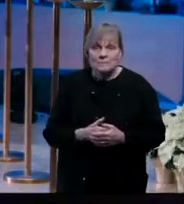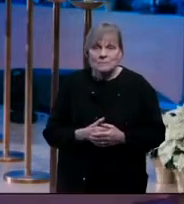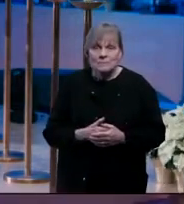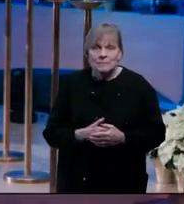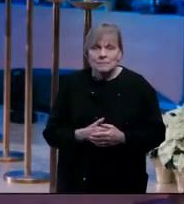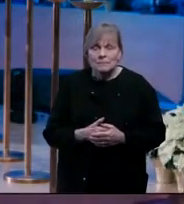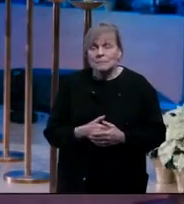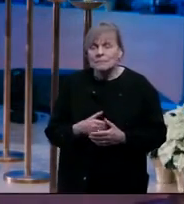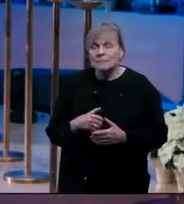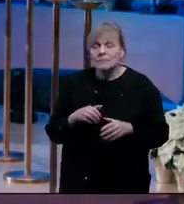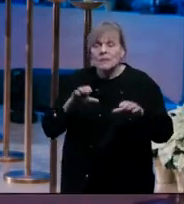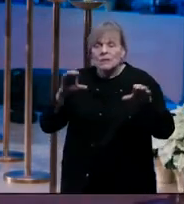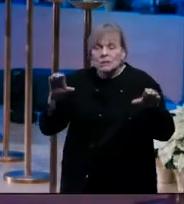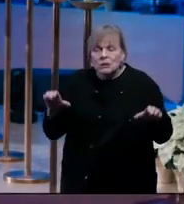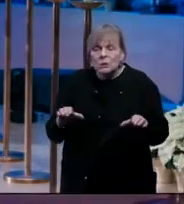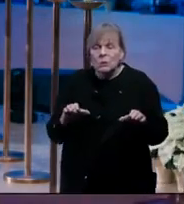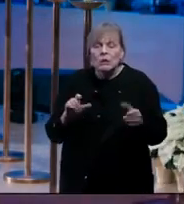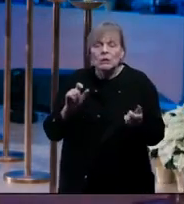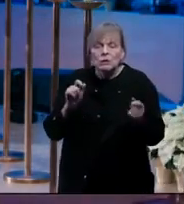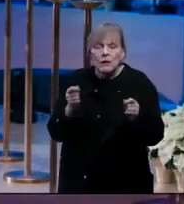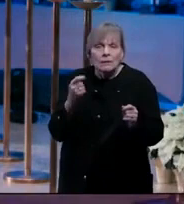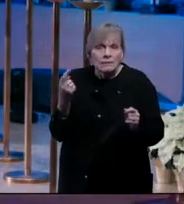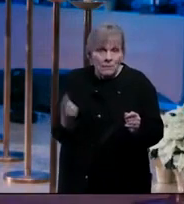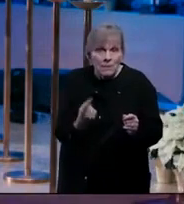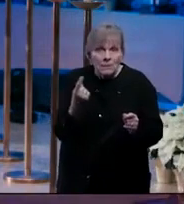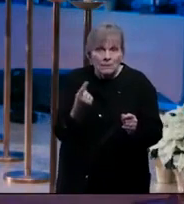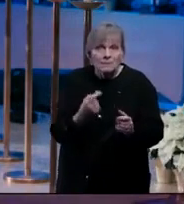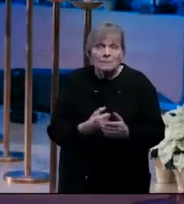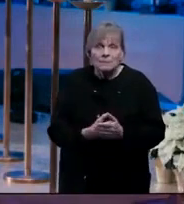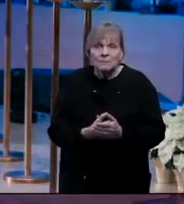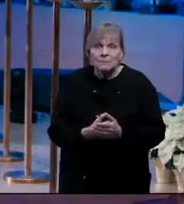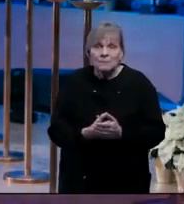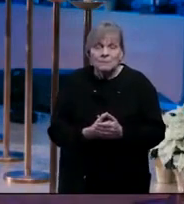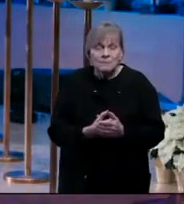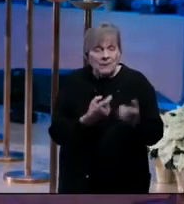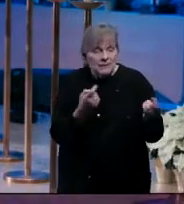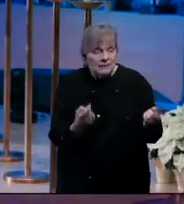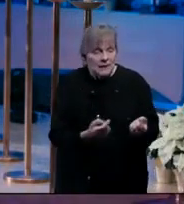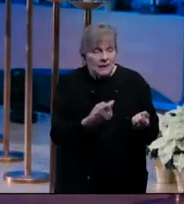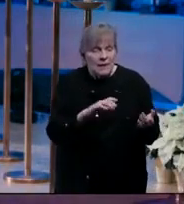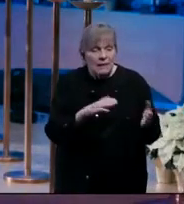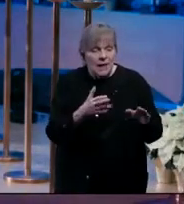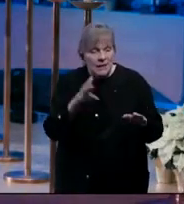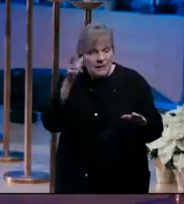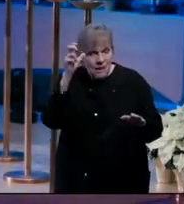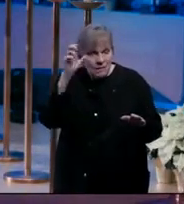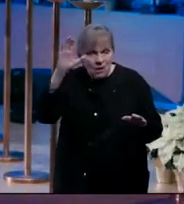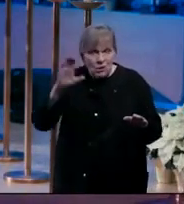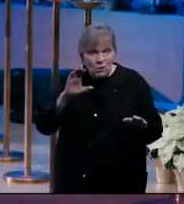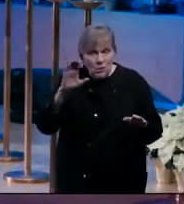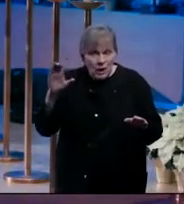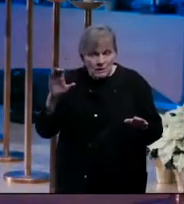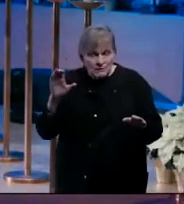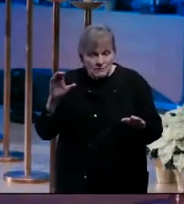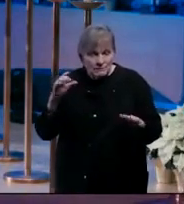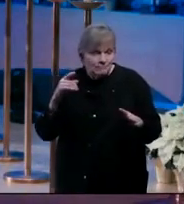and to do something about it by defeating sin, death, and the devil on the cross.